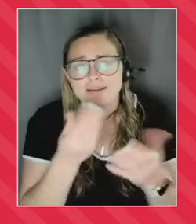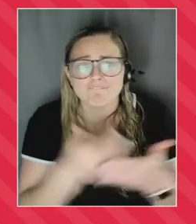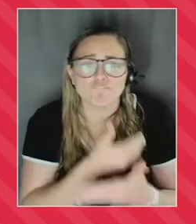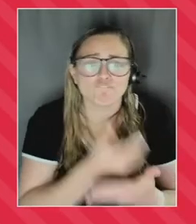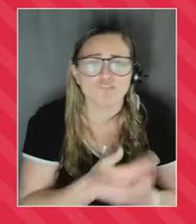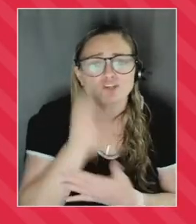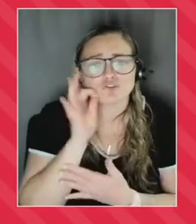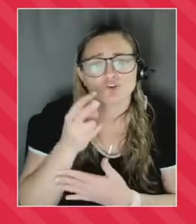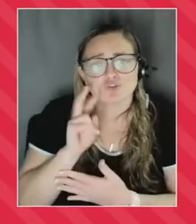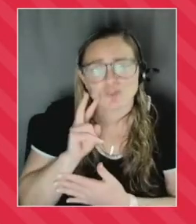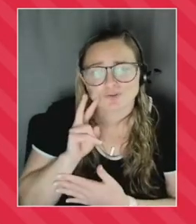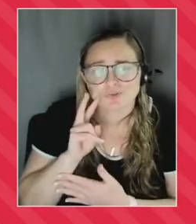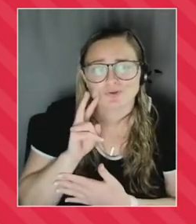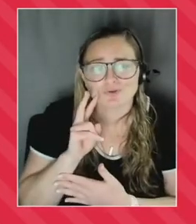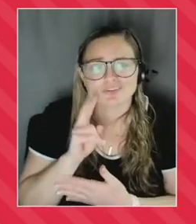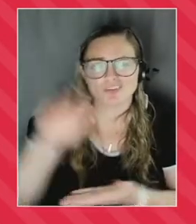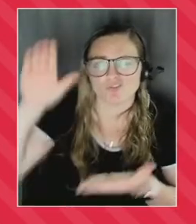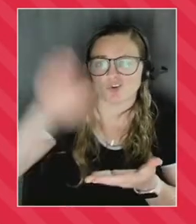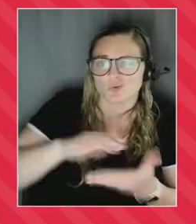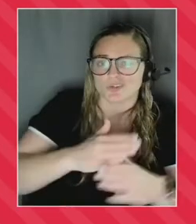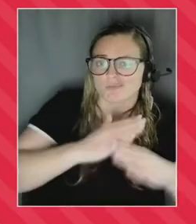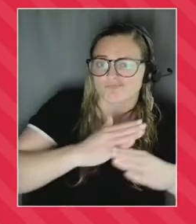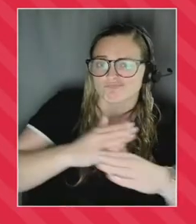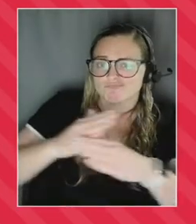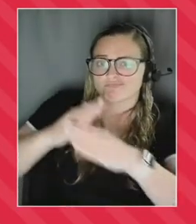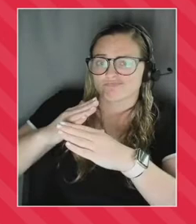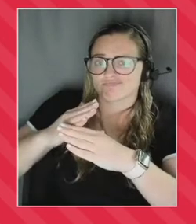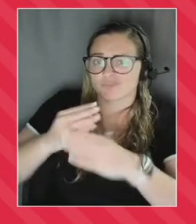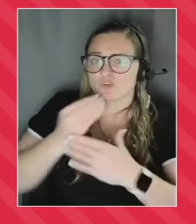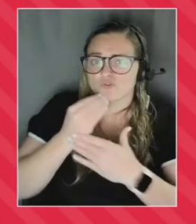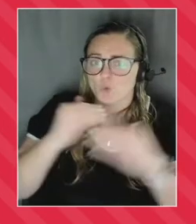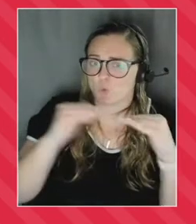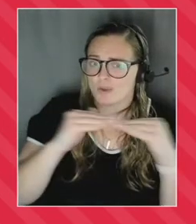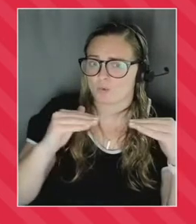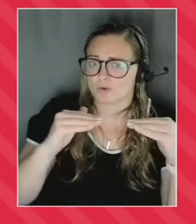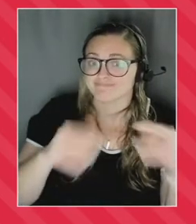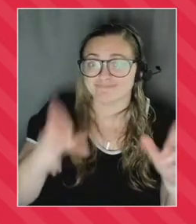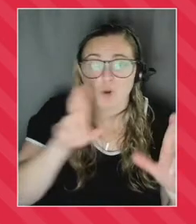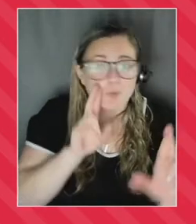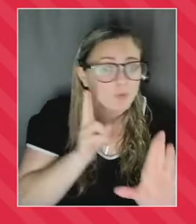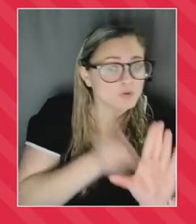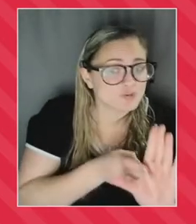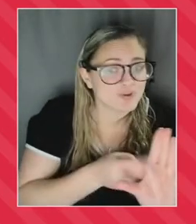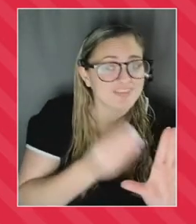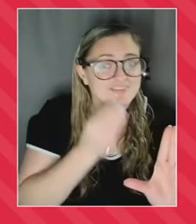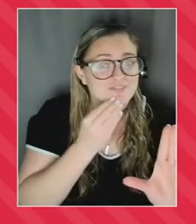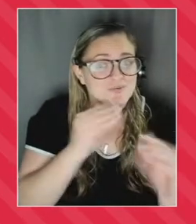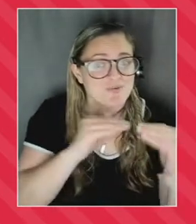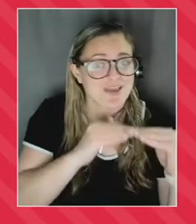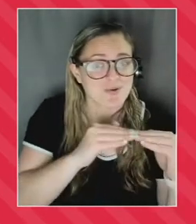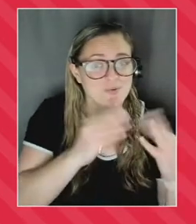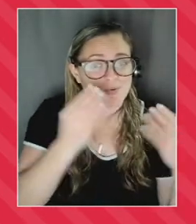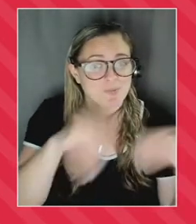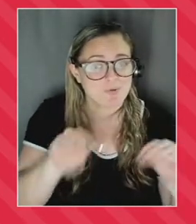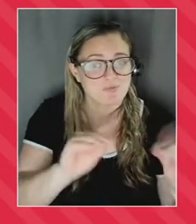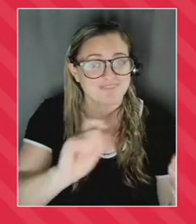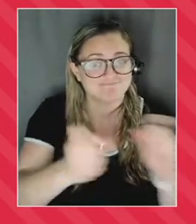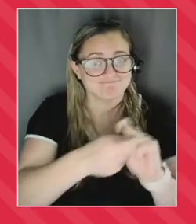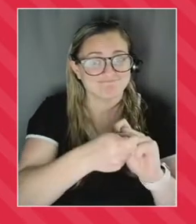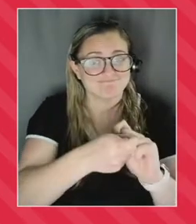vegetables and reducing barriers to food equity. I hope you'll join the food equity movement by visiting